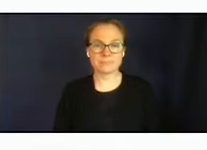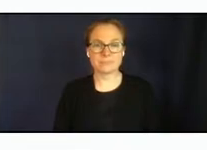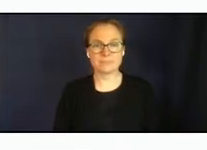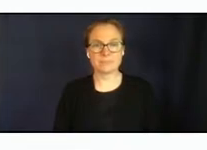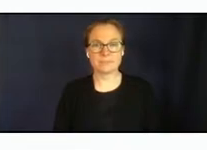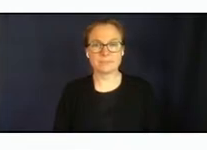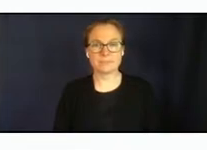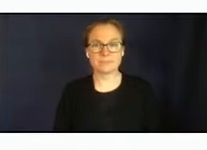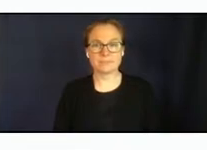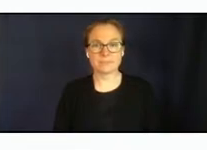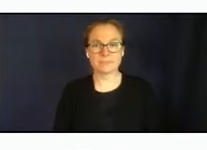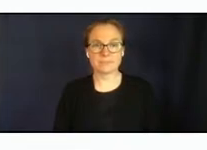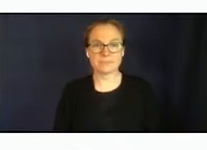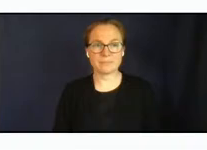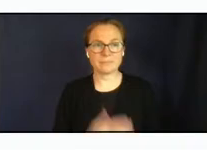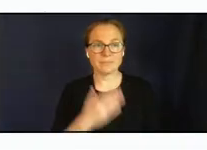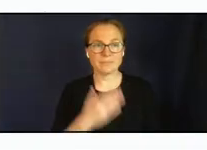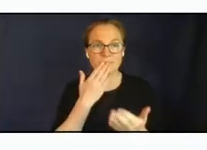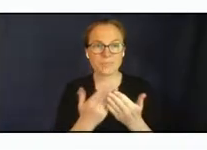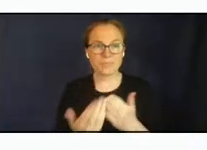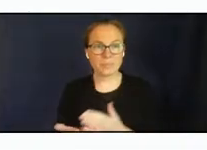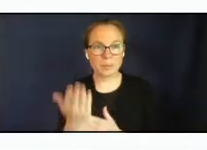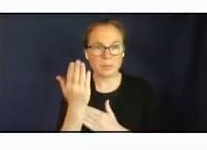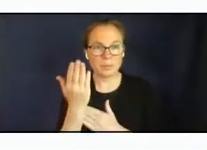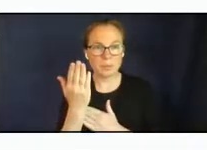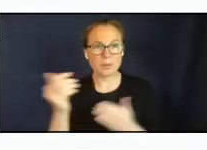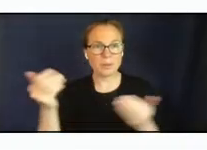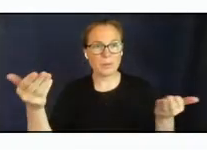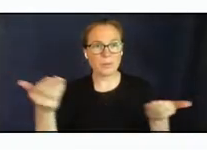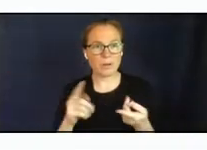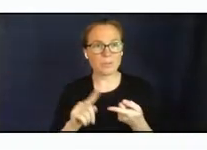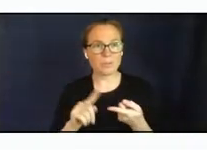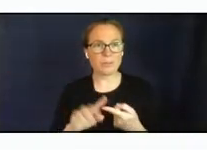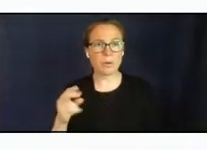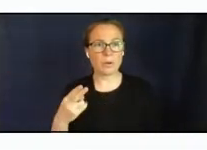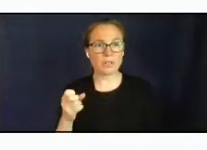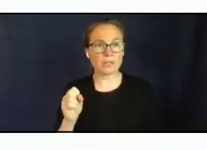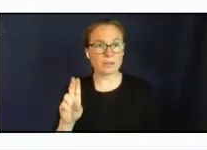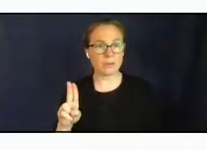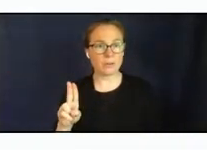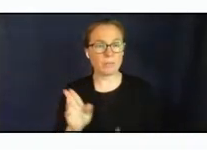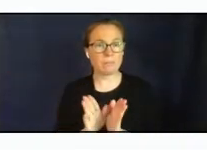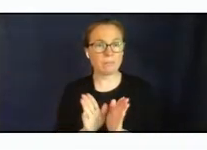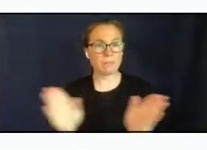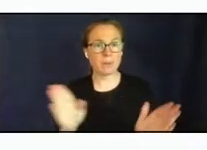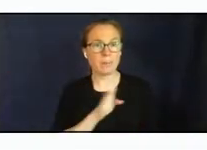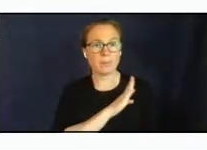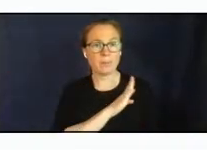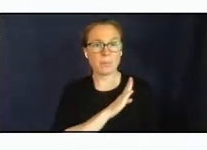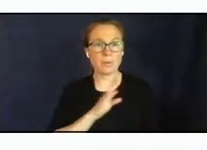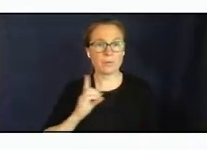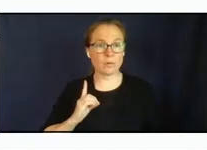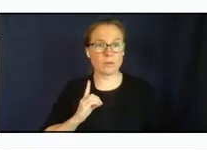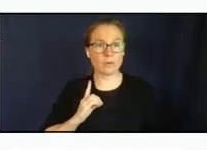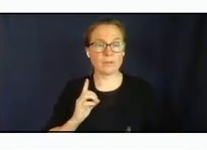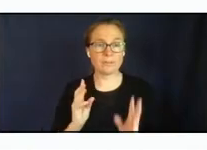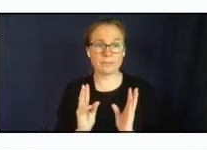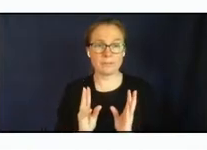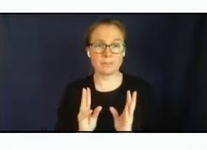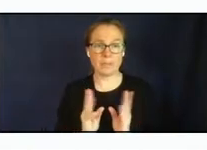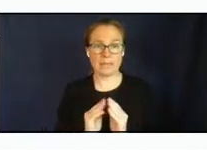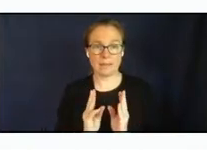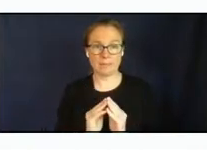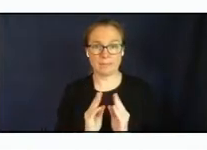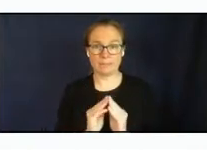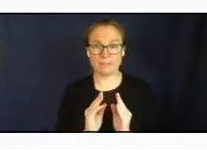Well, good morning and welcome to OHSU's Public Board of Directors meeting today. We are now well